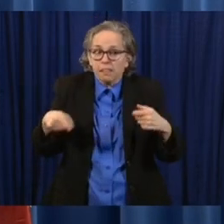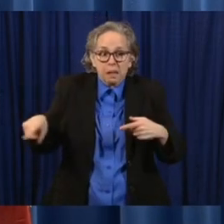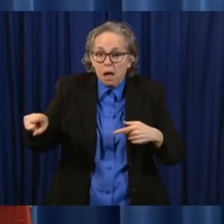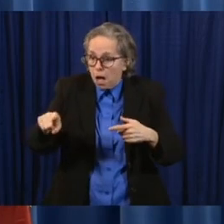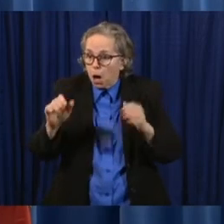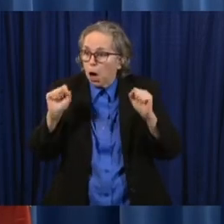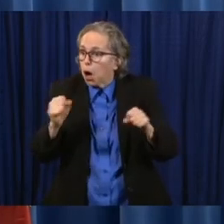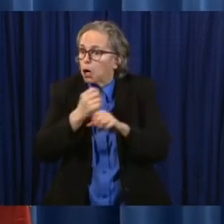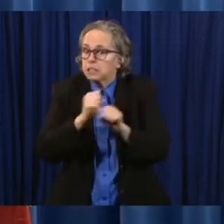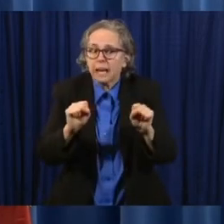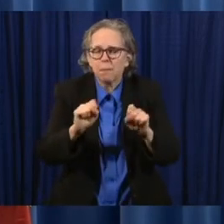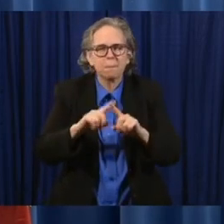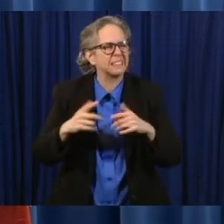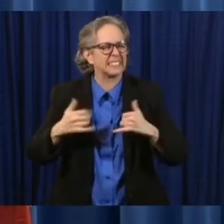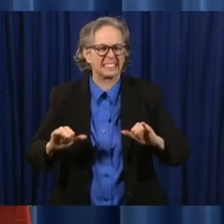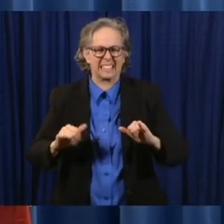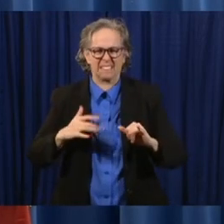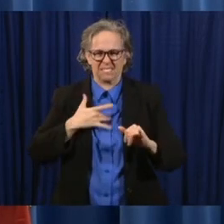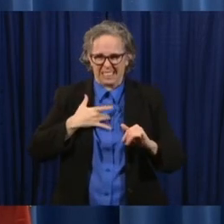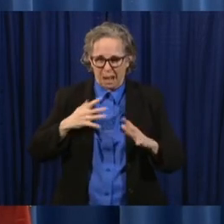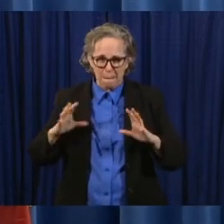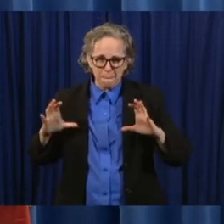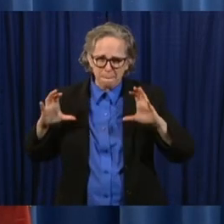which obviously it is not.